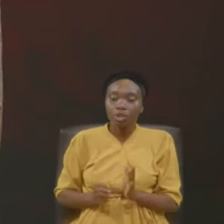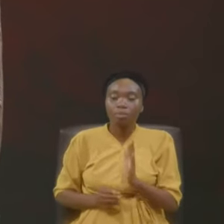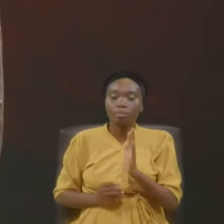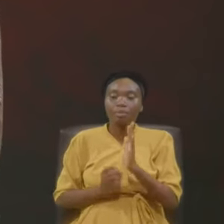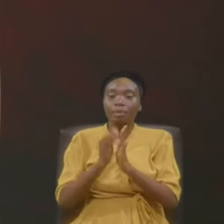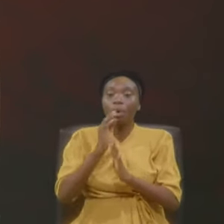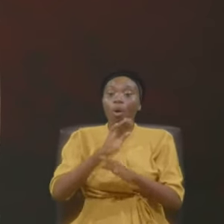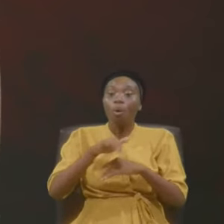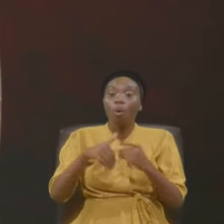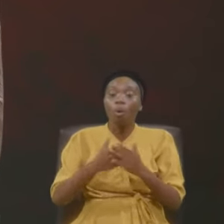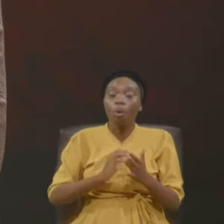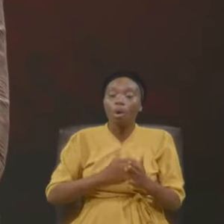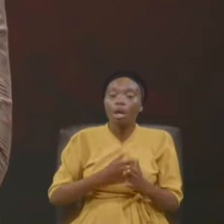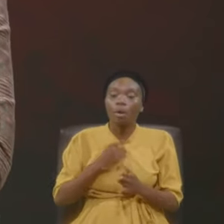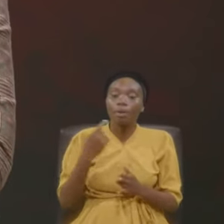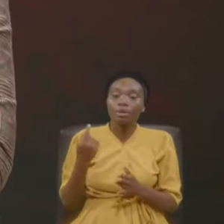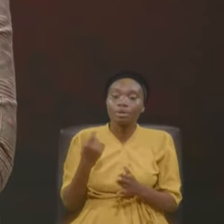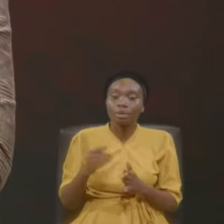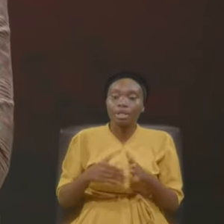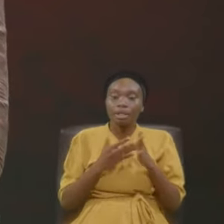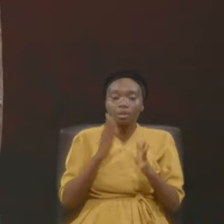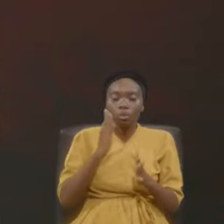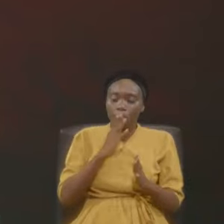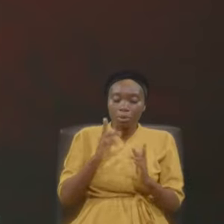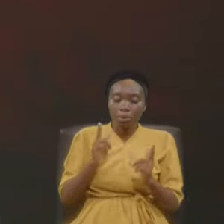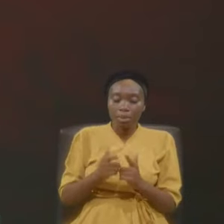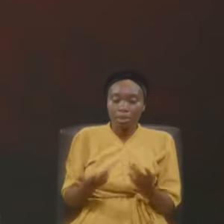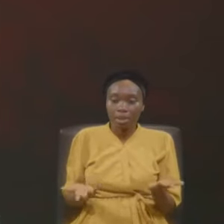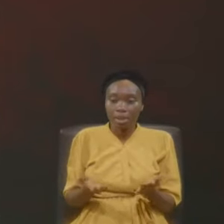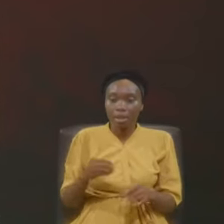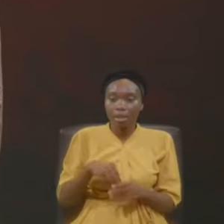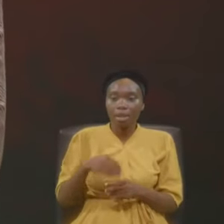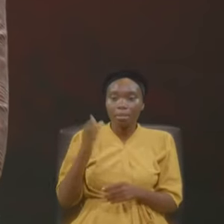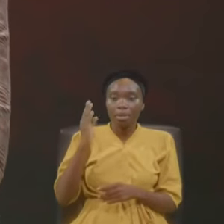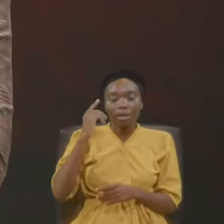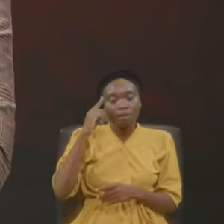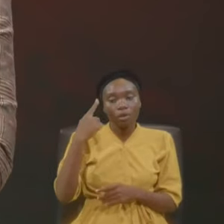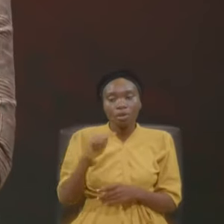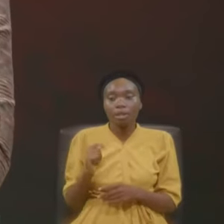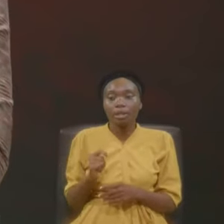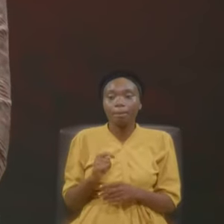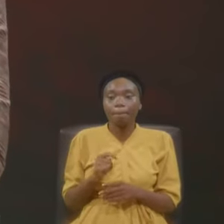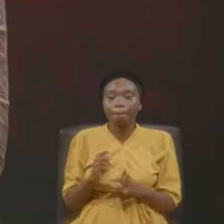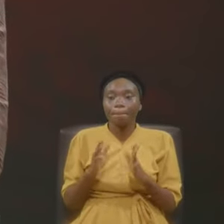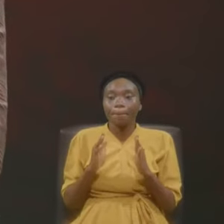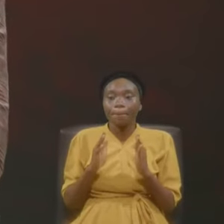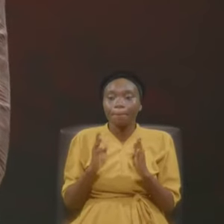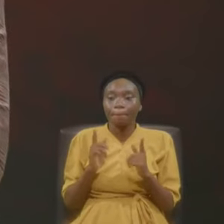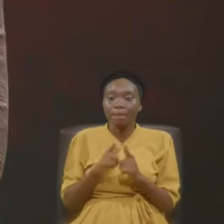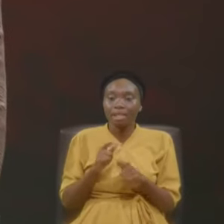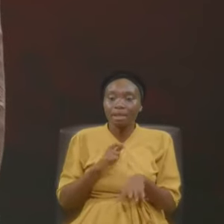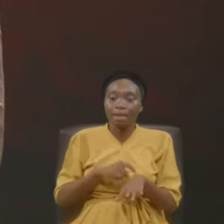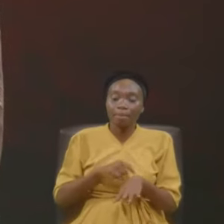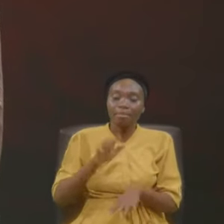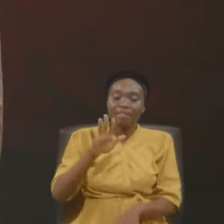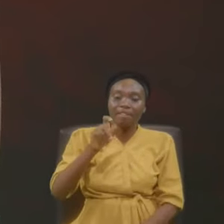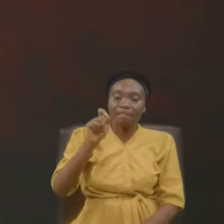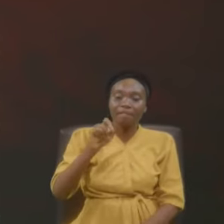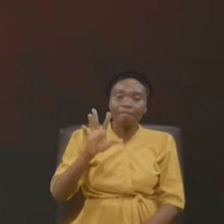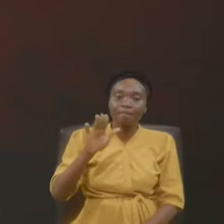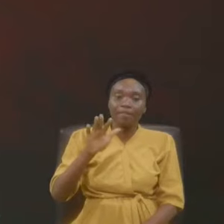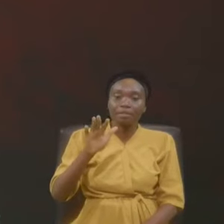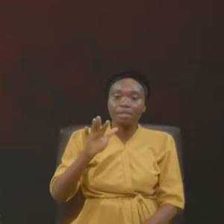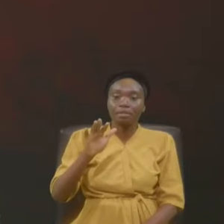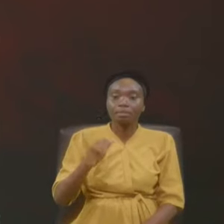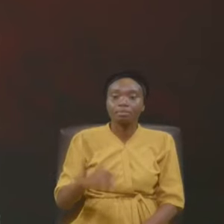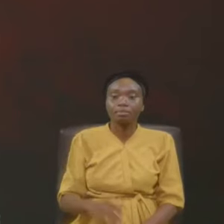Tuesday, all our Tuesday leaders will be meeting here in Bagada for the Tuesday leadership development at 5:15 p.m. So let's take